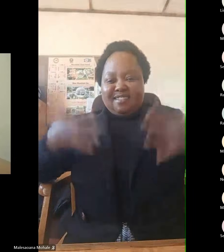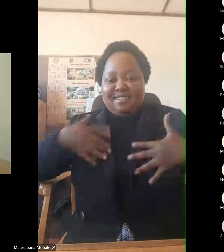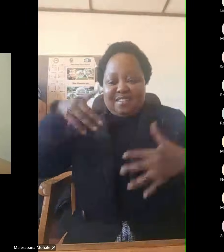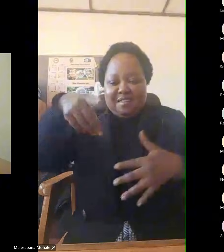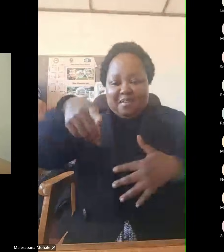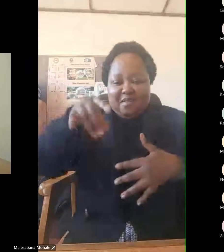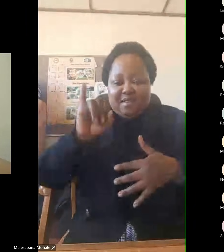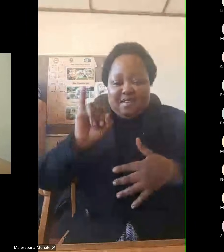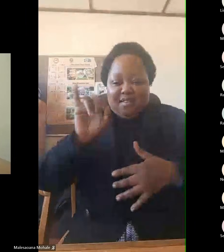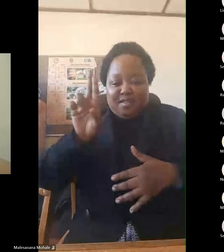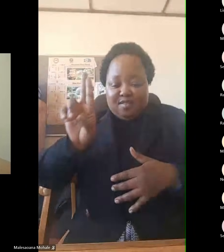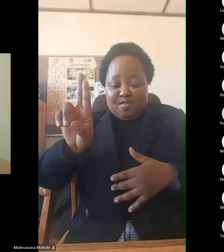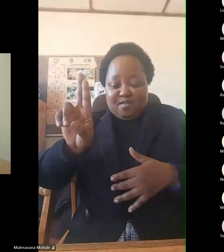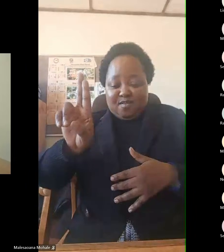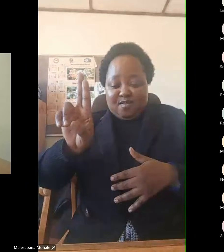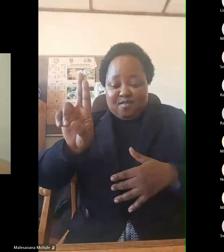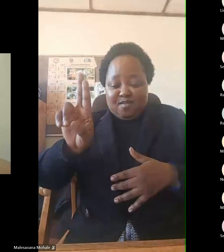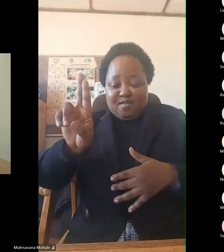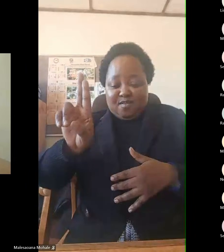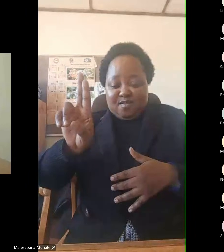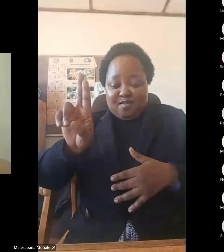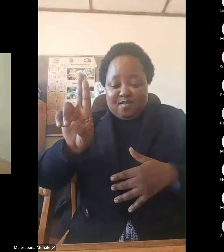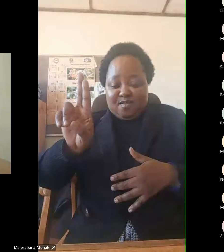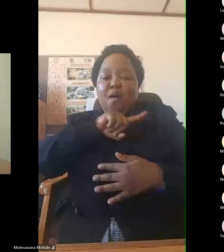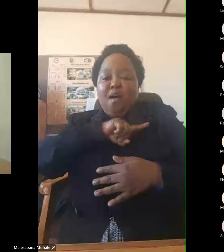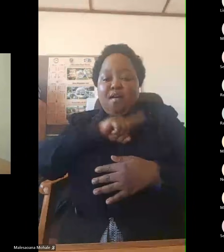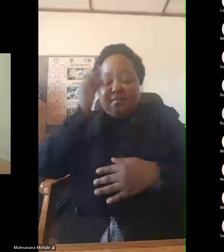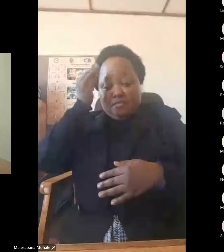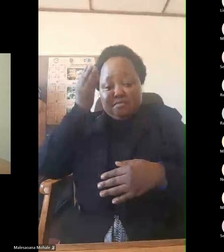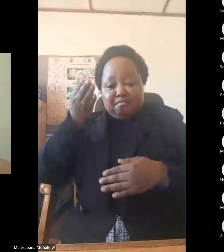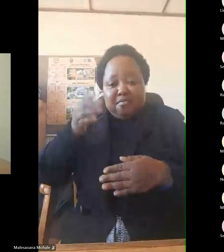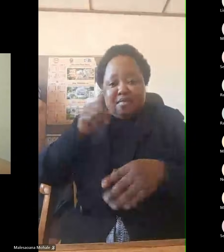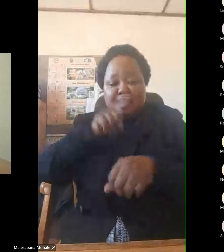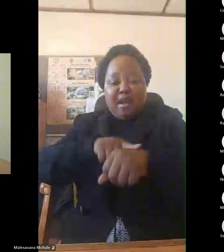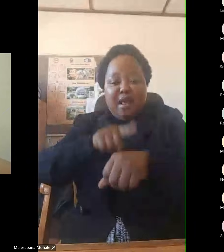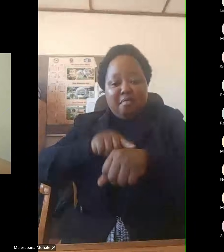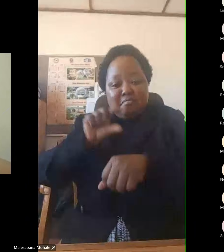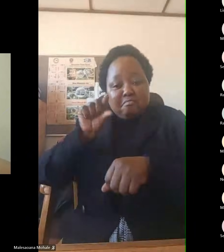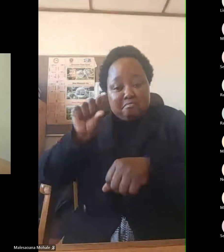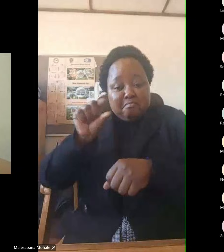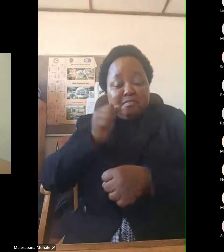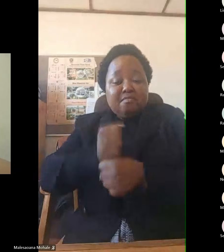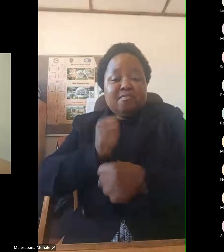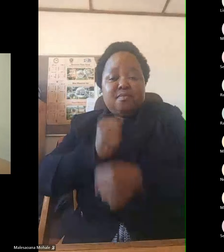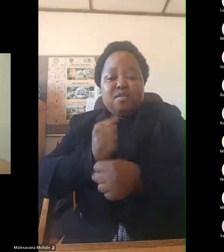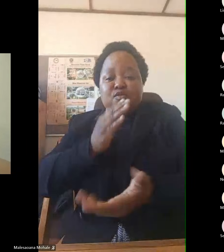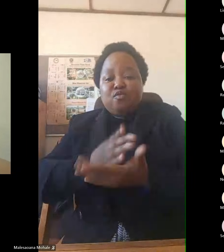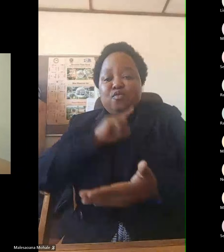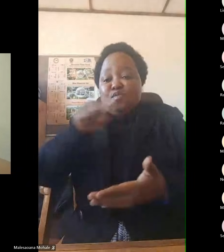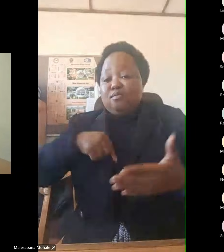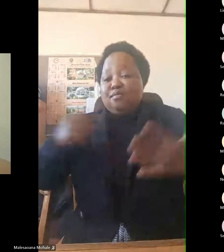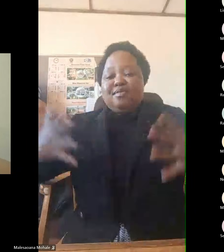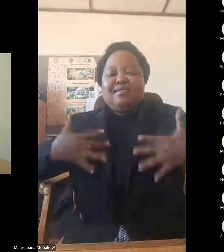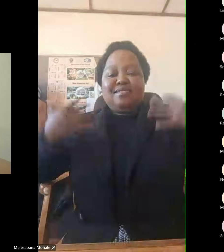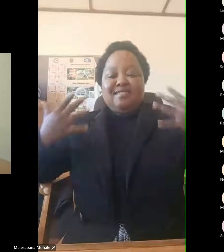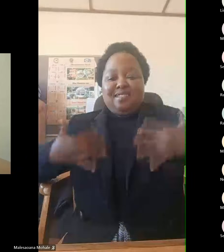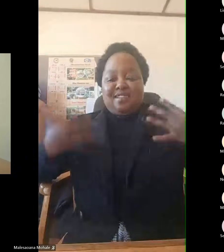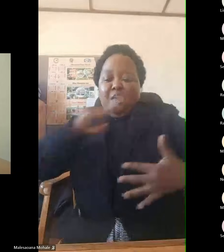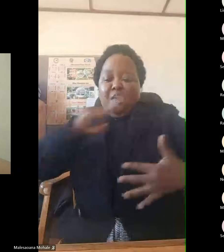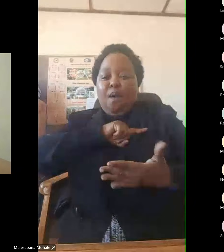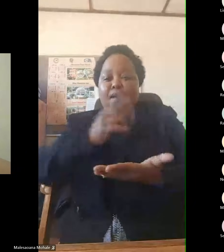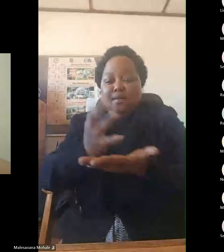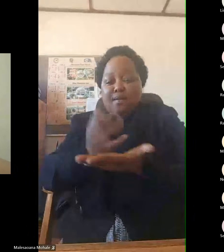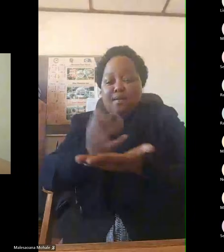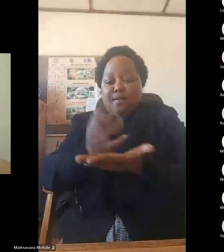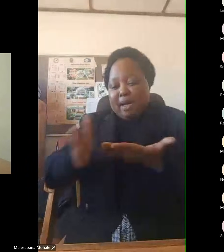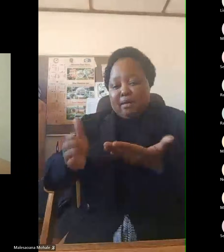comes after a short hiatus, and we are delighted to be part of this journey as we